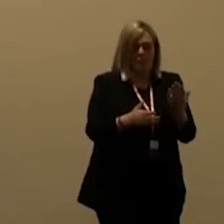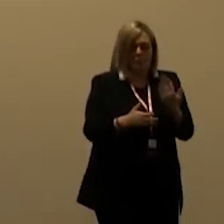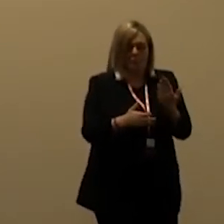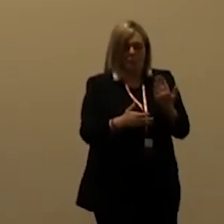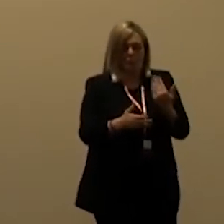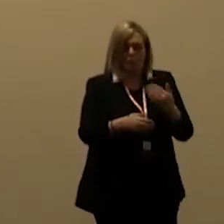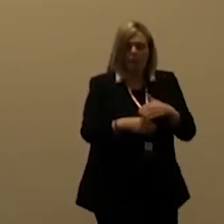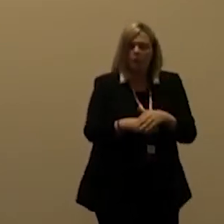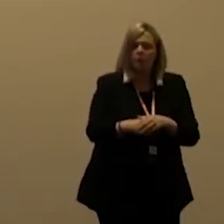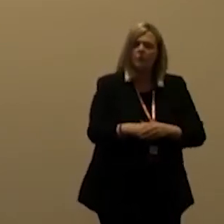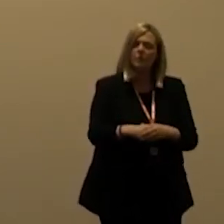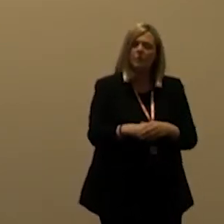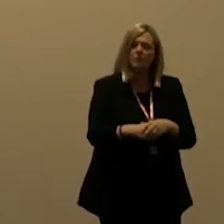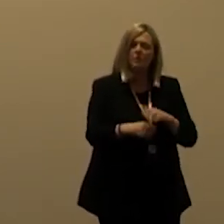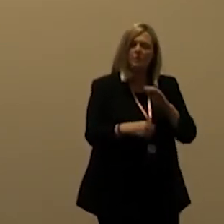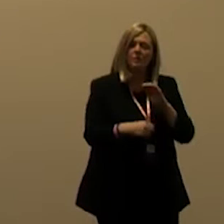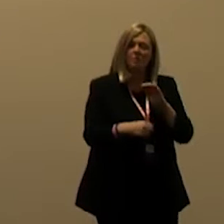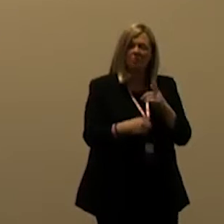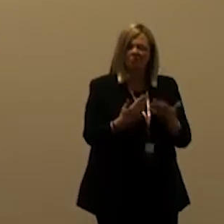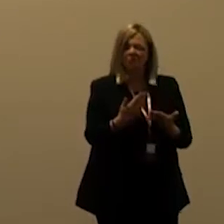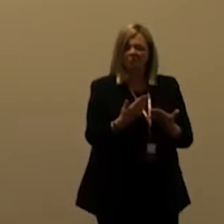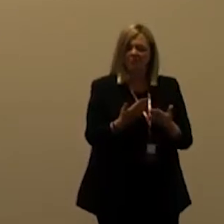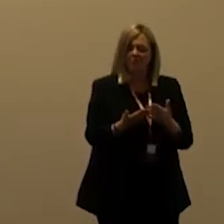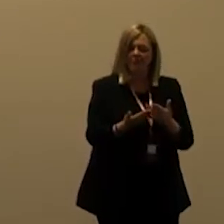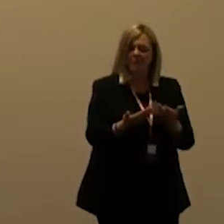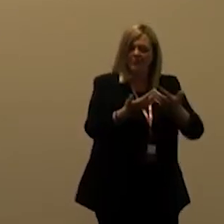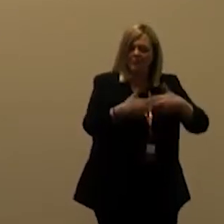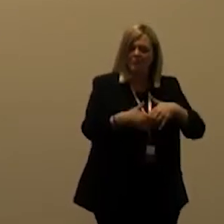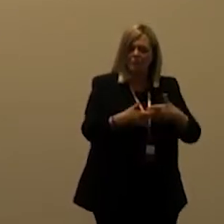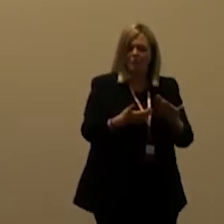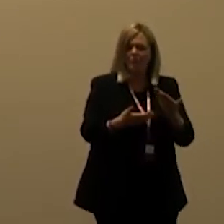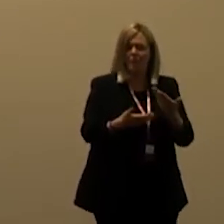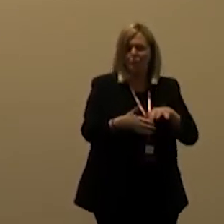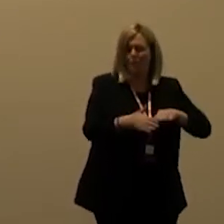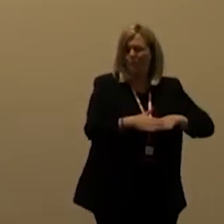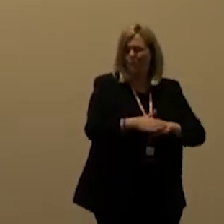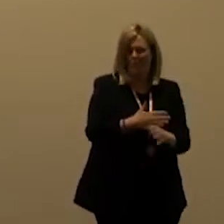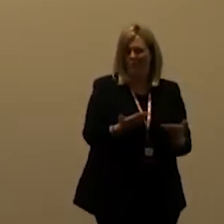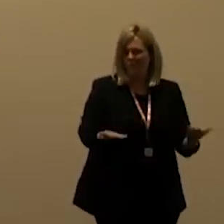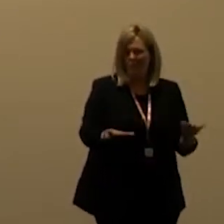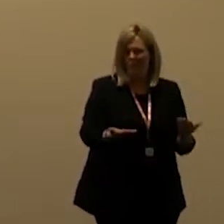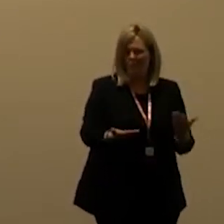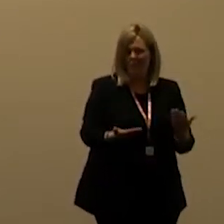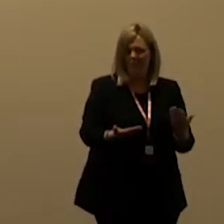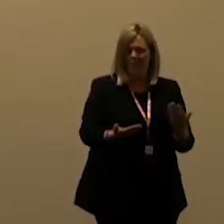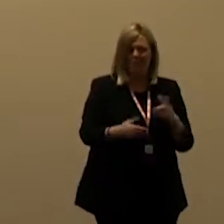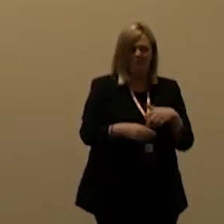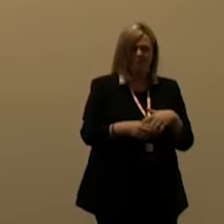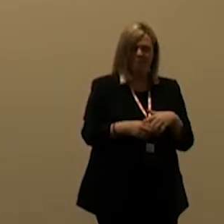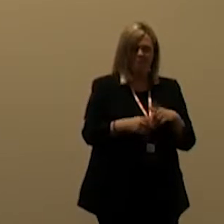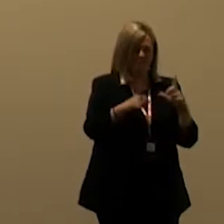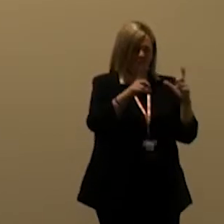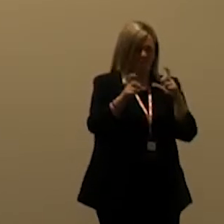Z, they will have had technology right from the get-go. They'll probably have had smartphones taking pictures of